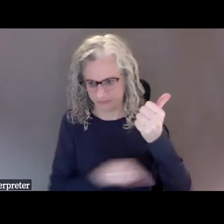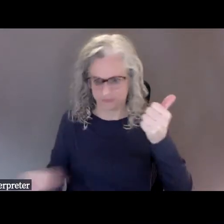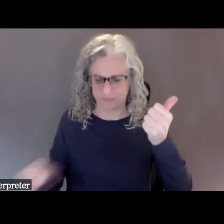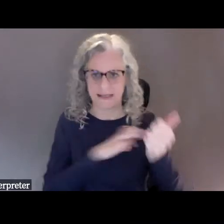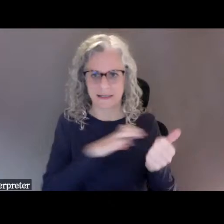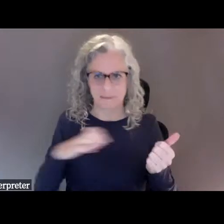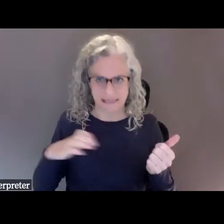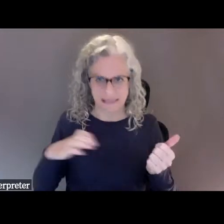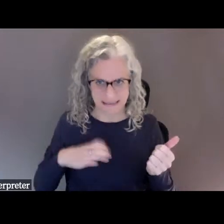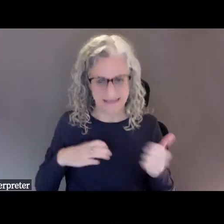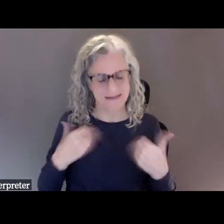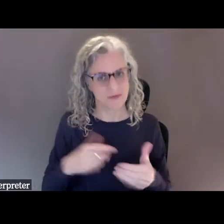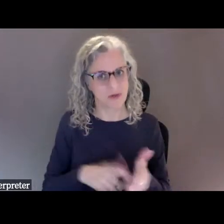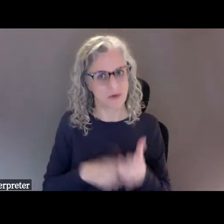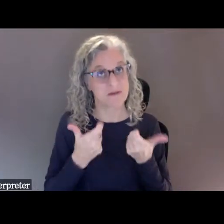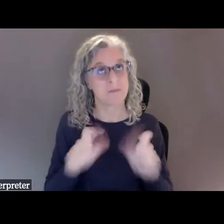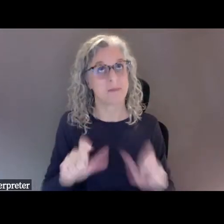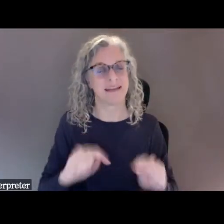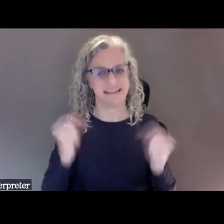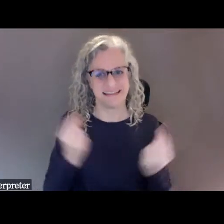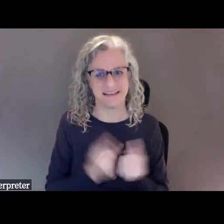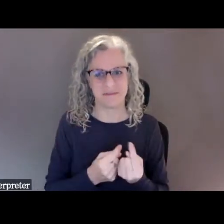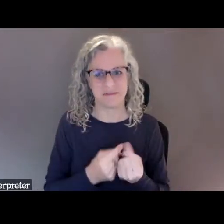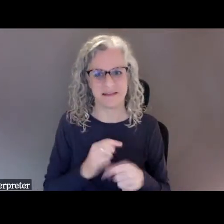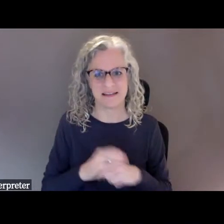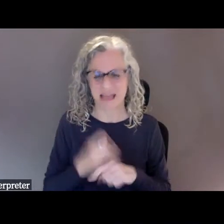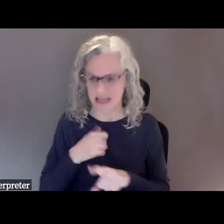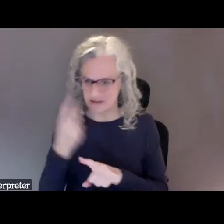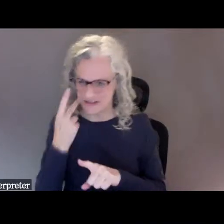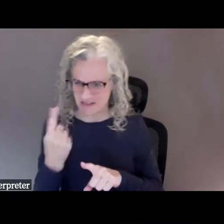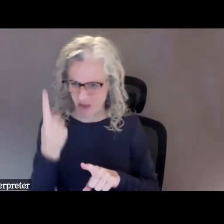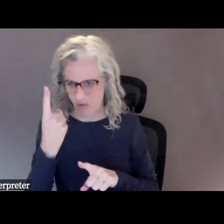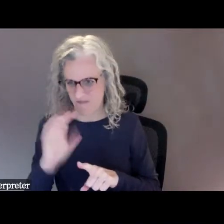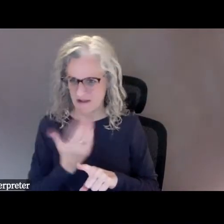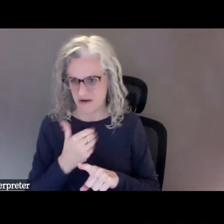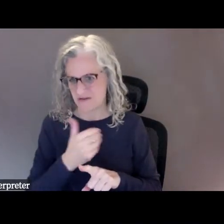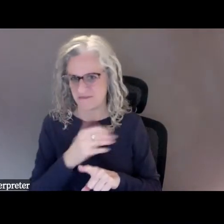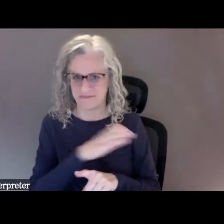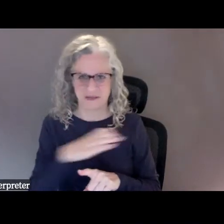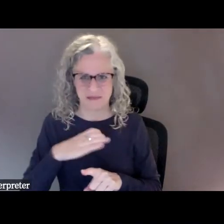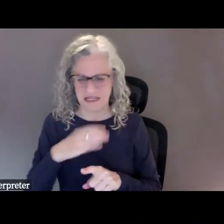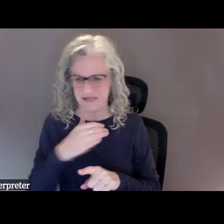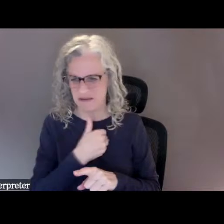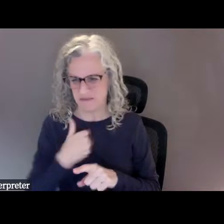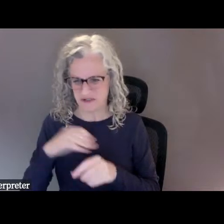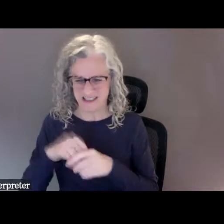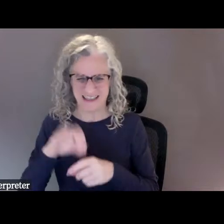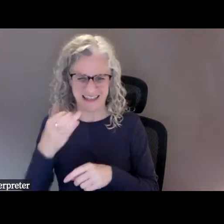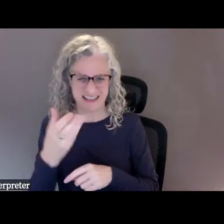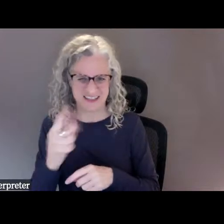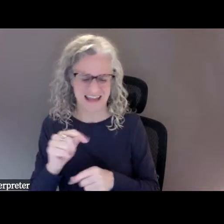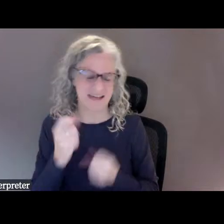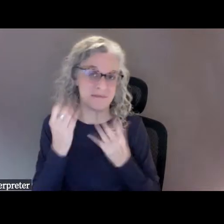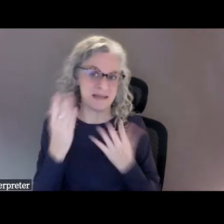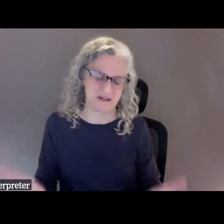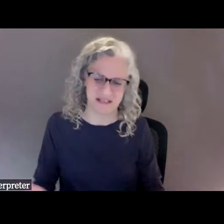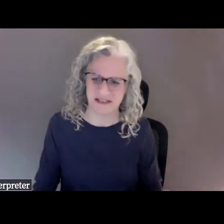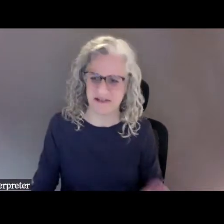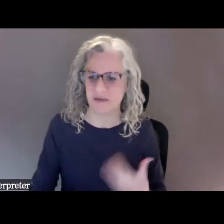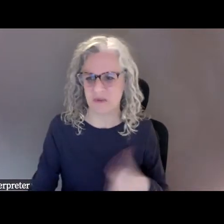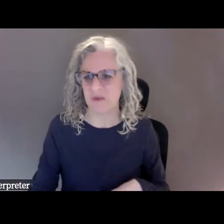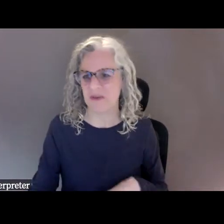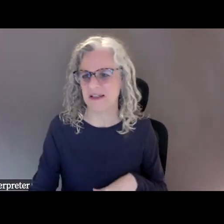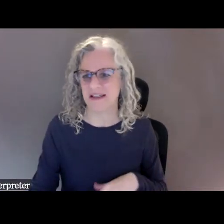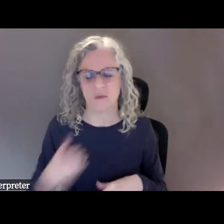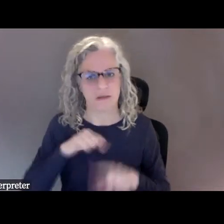work. And speaking of, I just saw one of those powerhouse members pop up in the chat. So many of them are here. We could not function without our team. We have